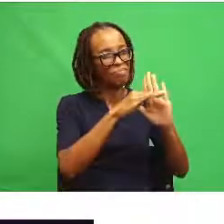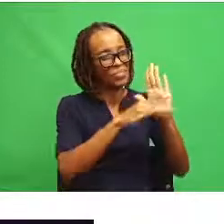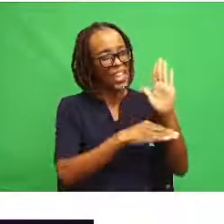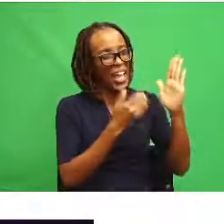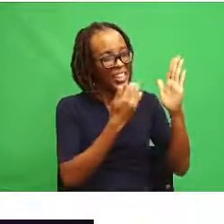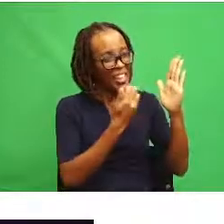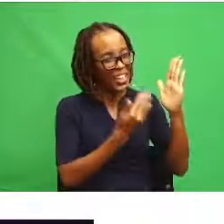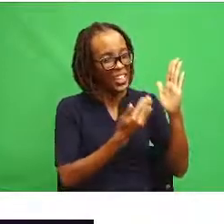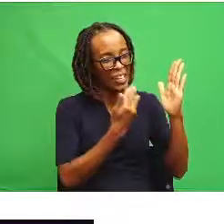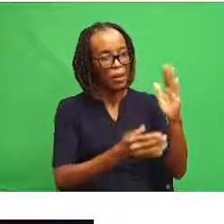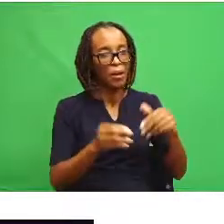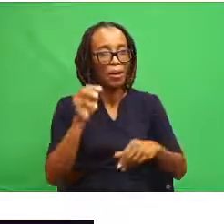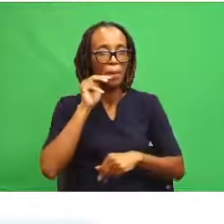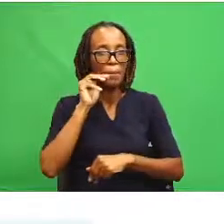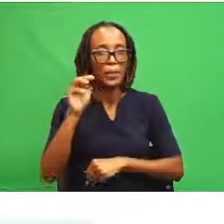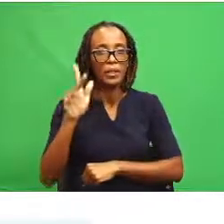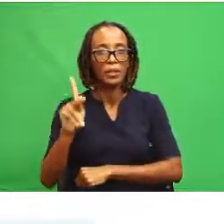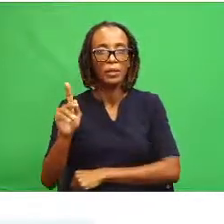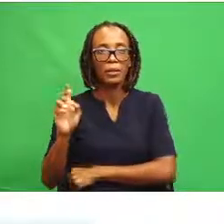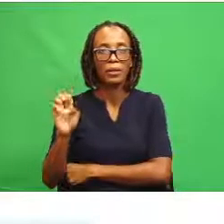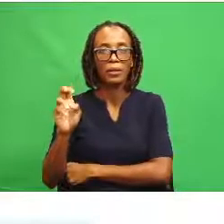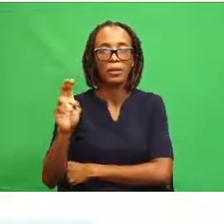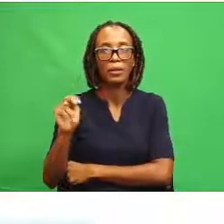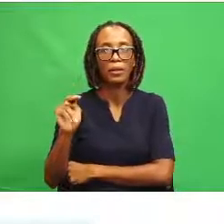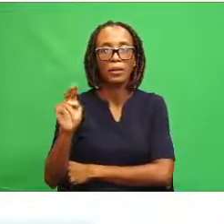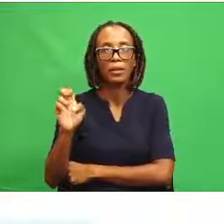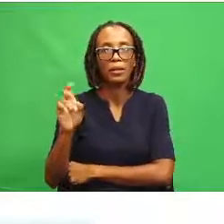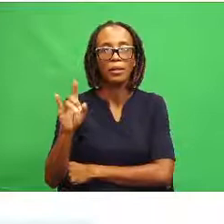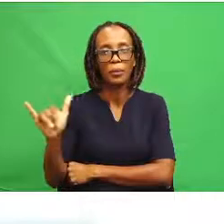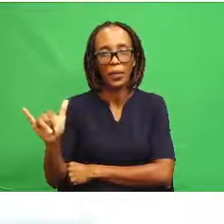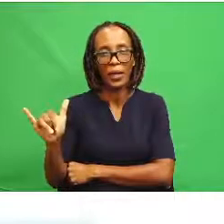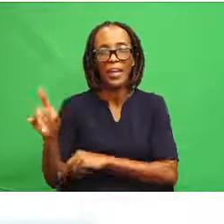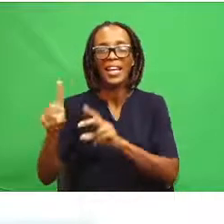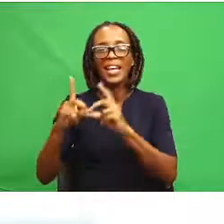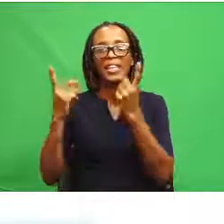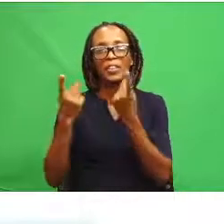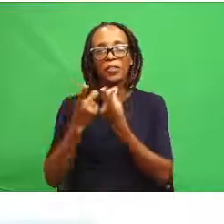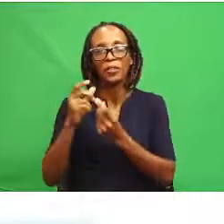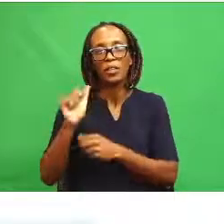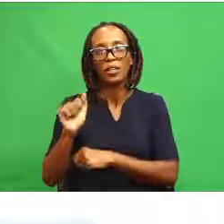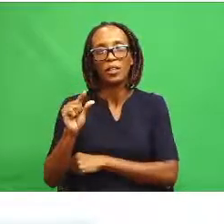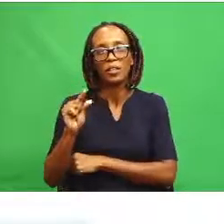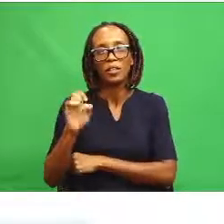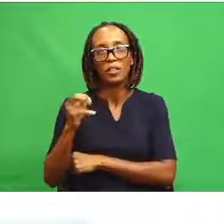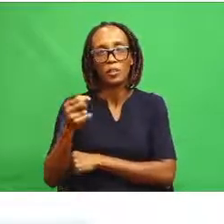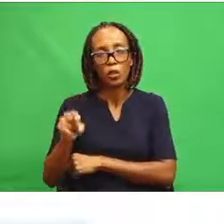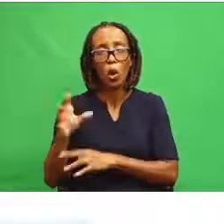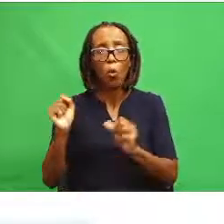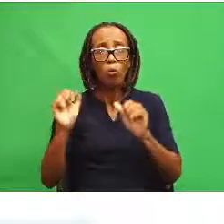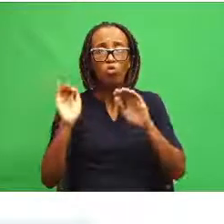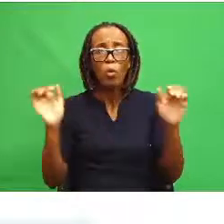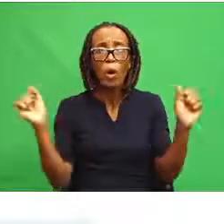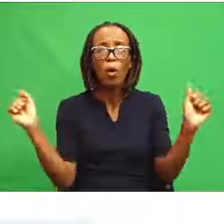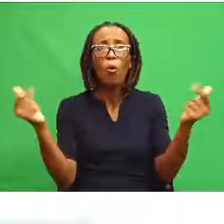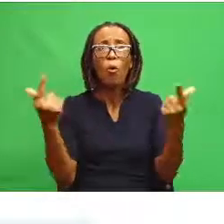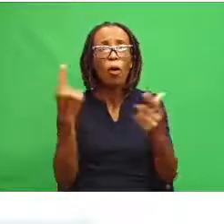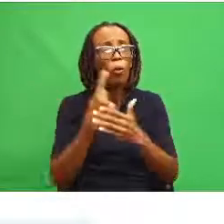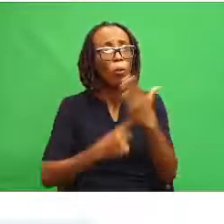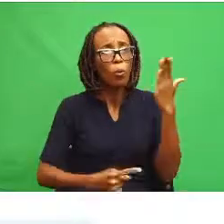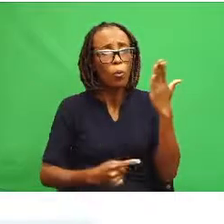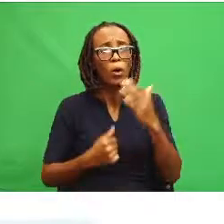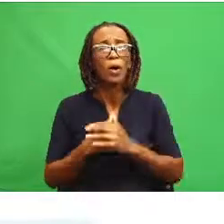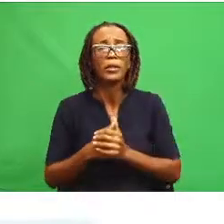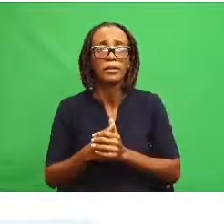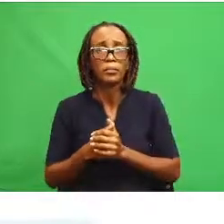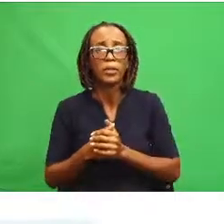Ms. Sophia Kennedy from the Division of Aging. I would just like to remind you again